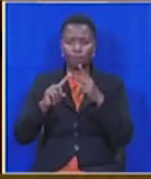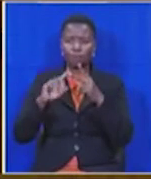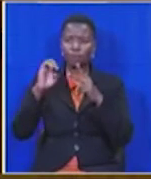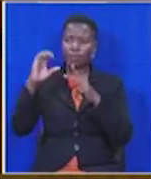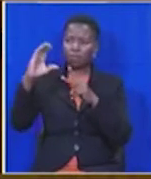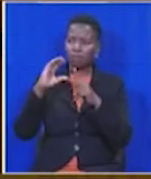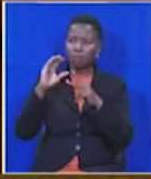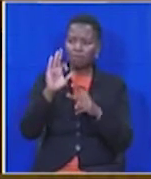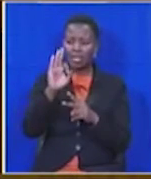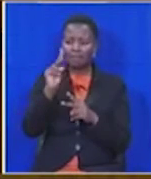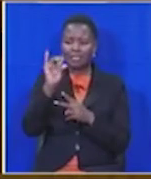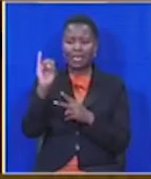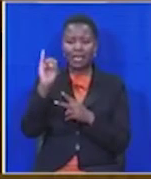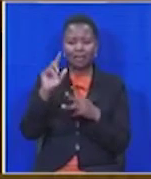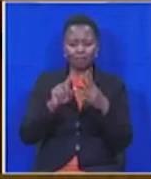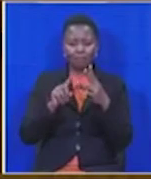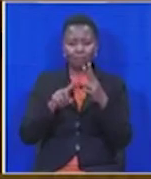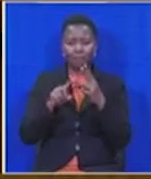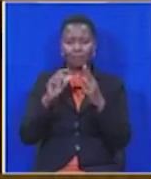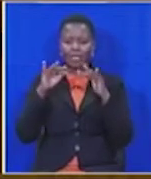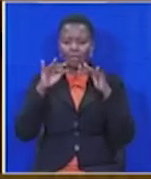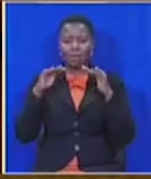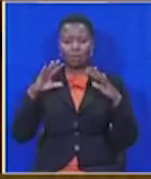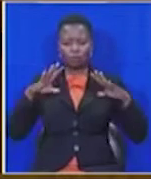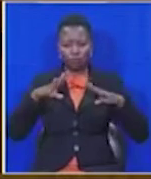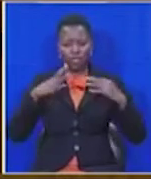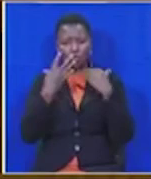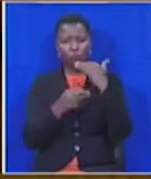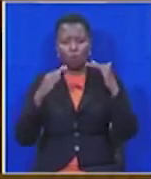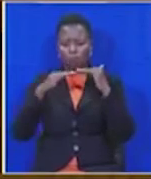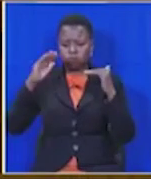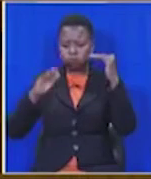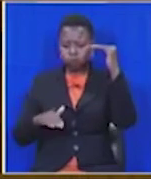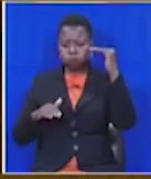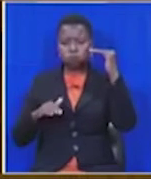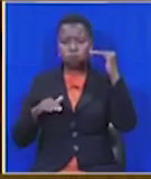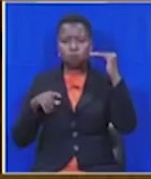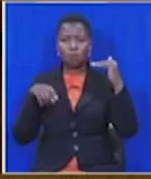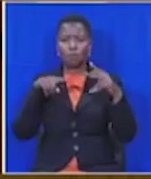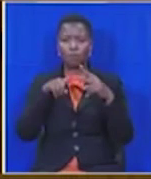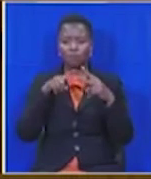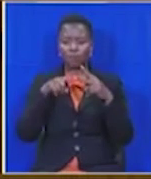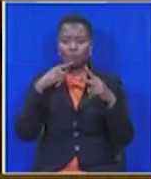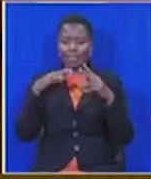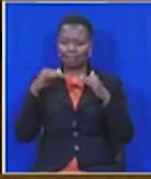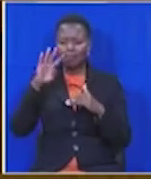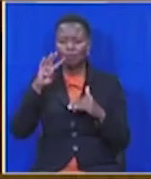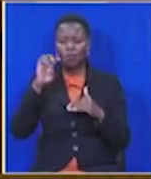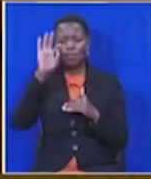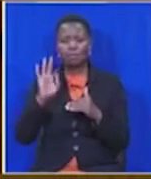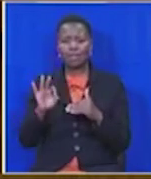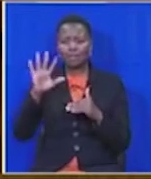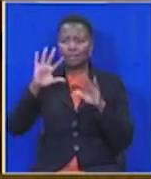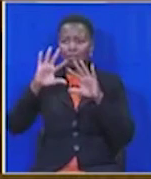FDI, growing inequality, contrast with huge ambitions for lifting the bottom 40% of the